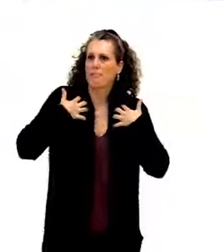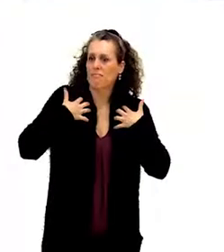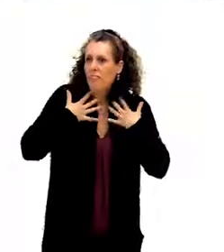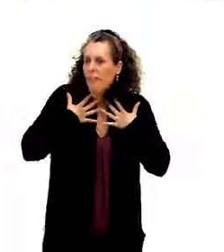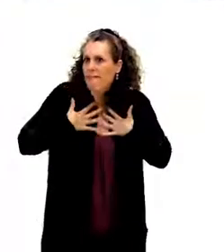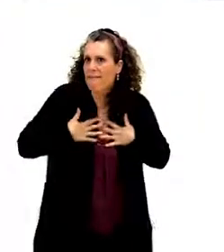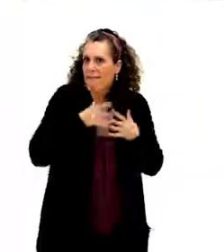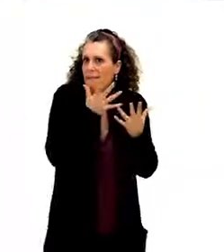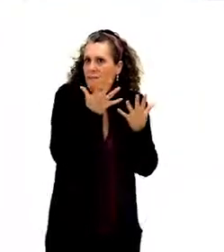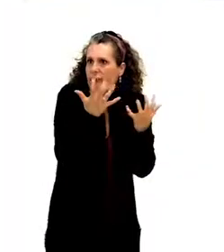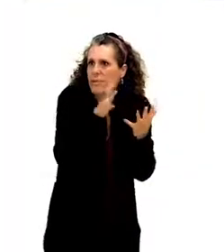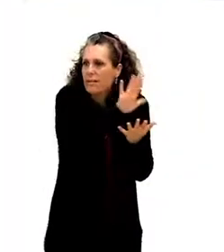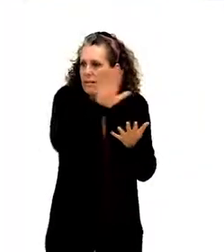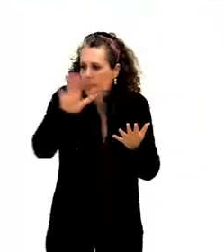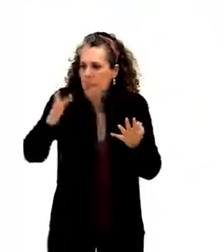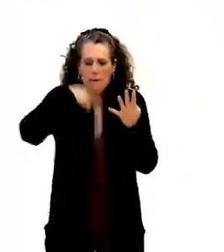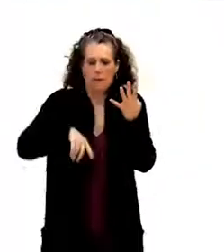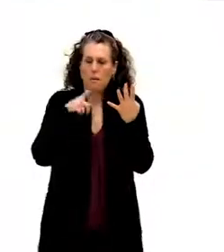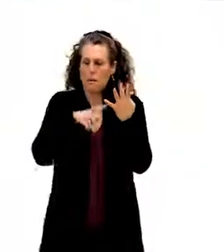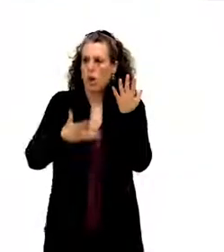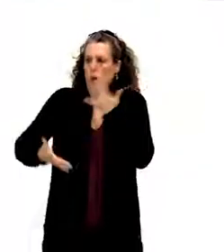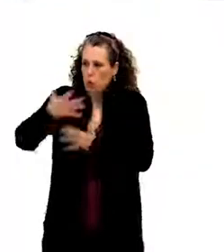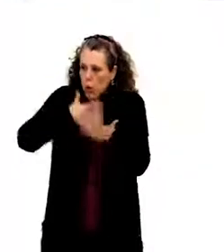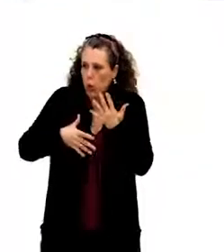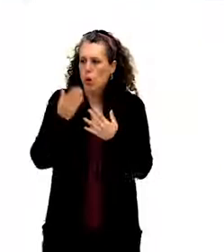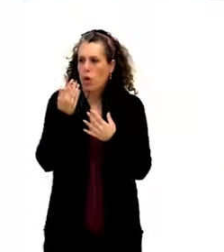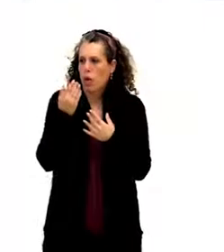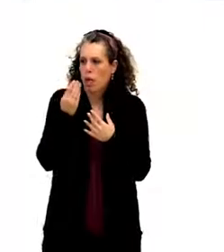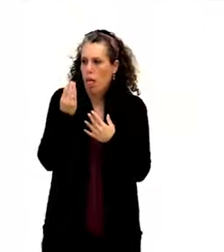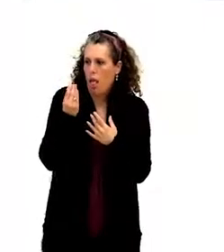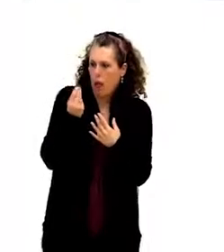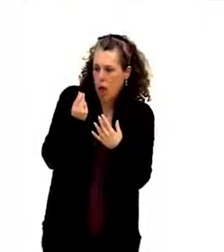and services of social economic interest.